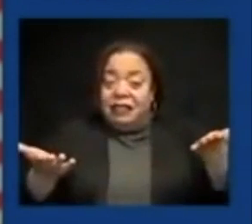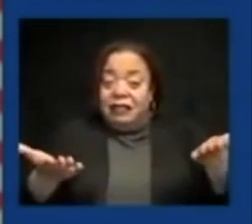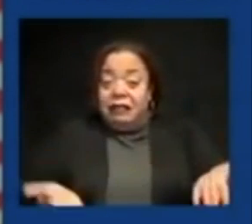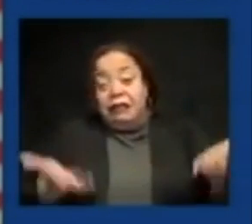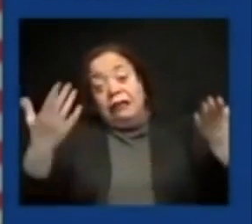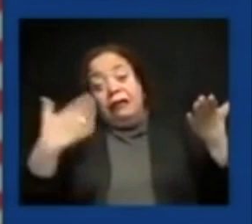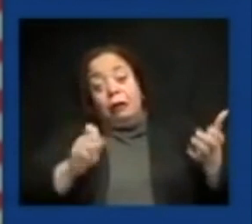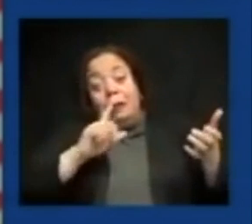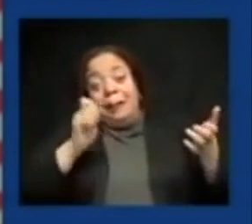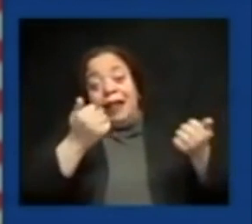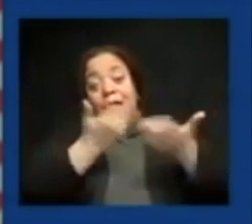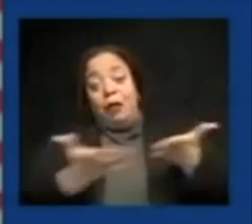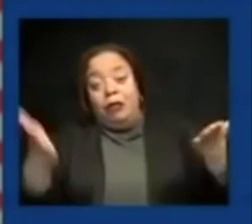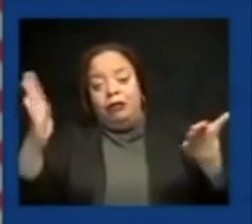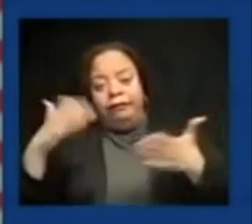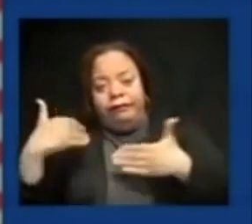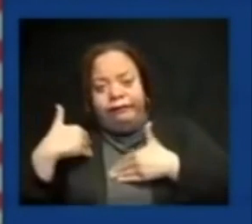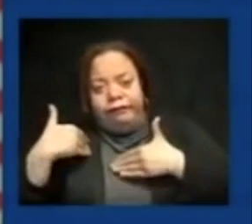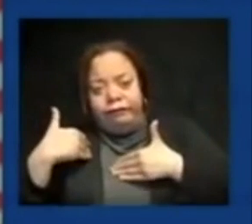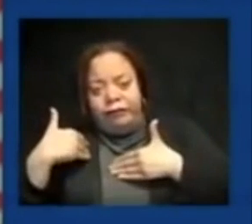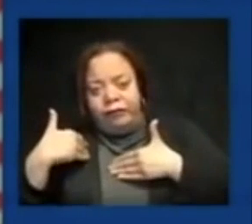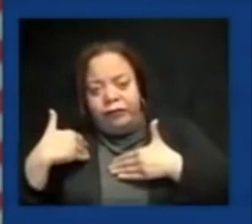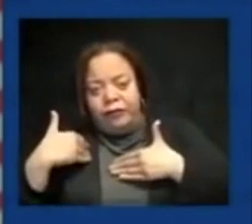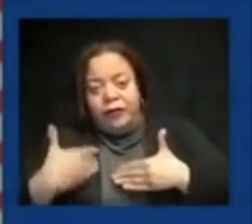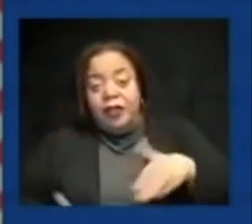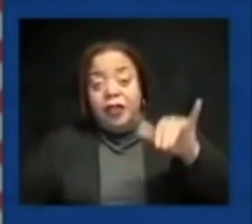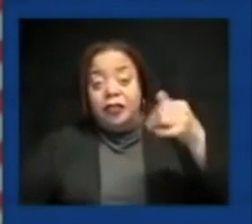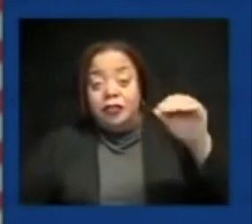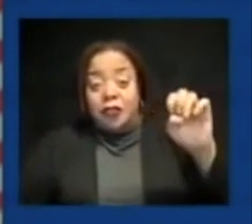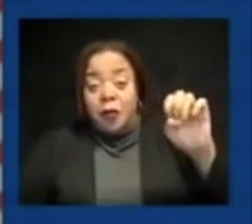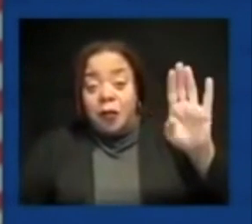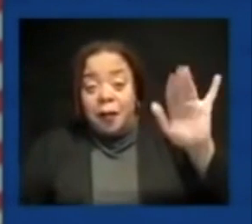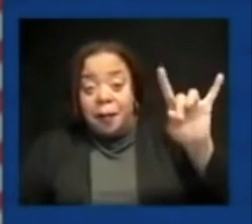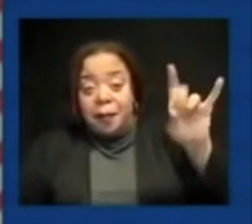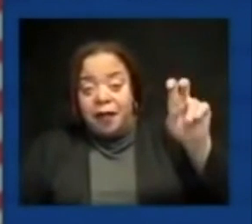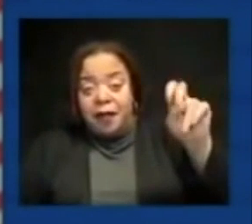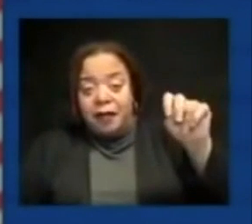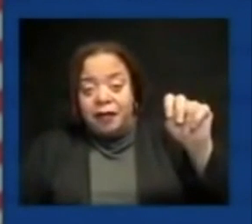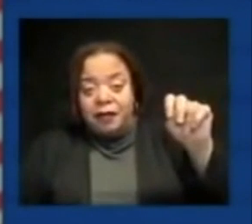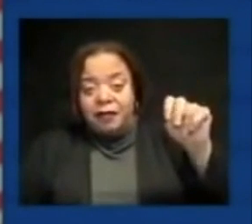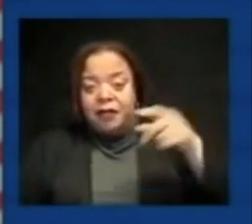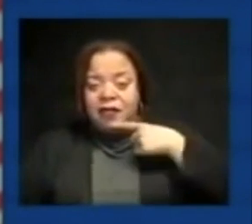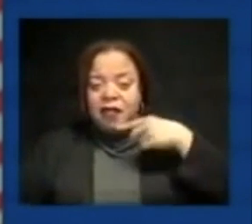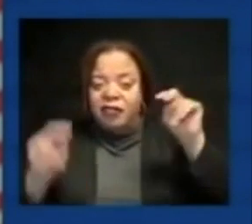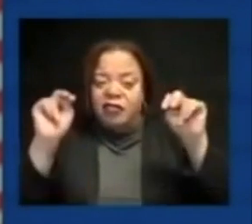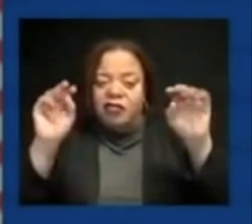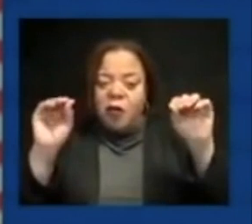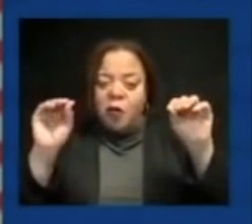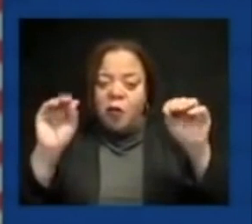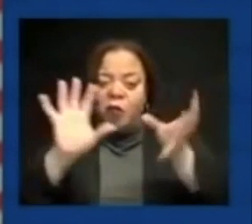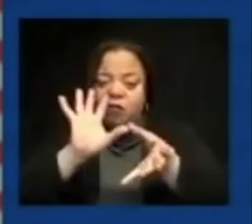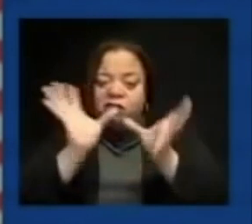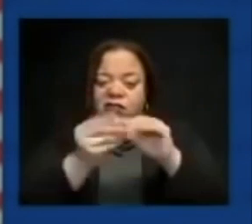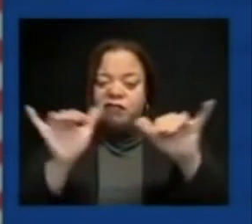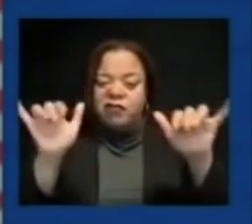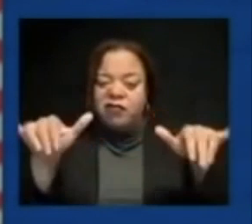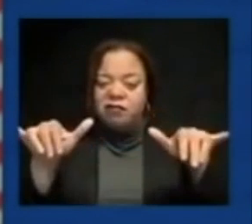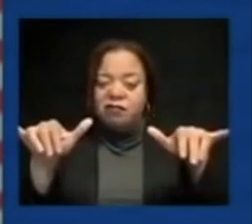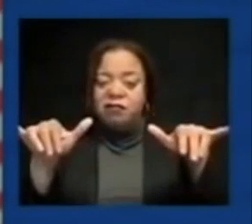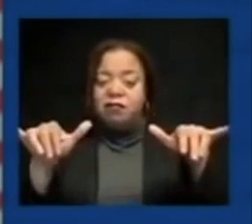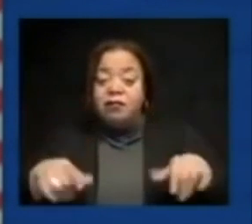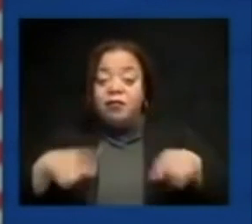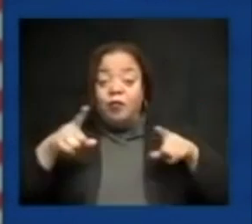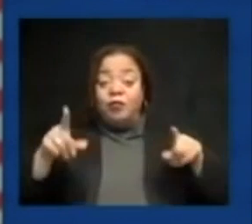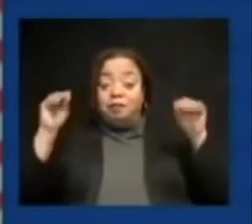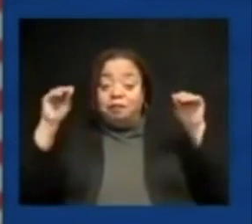anybody's responsibility. Well, Joe Biden said no to that. He said that he's going to put his presidency where